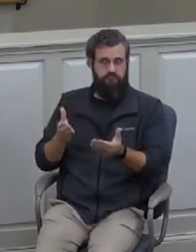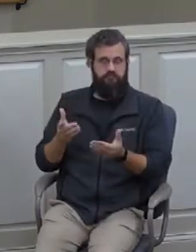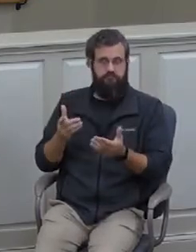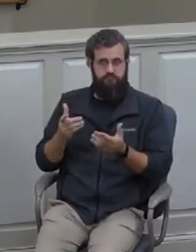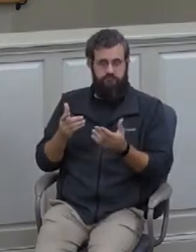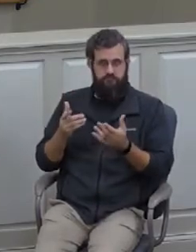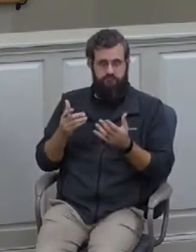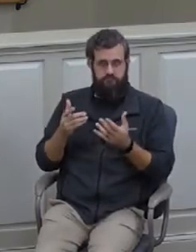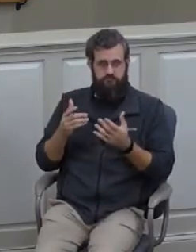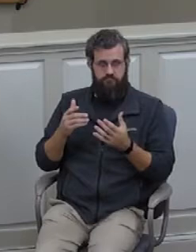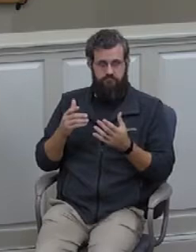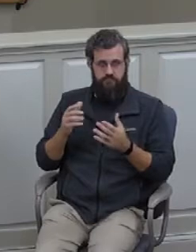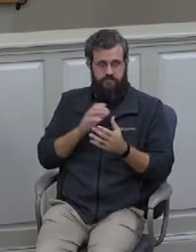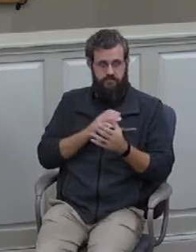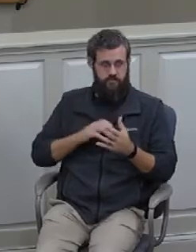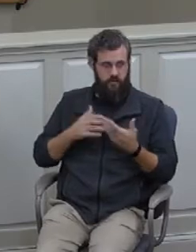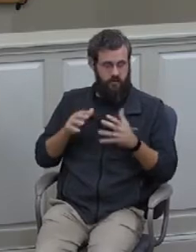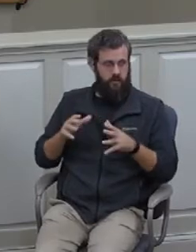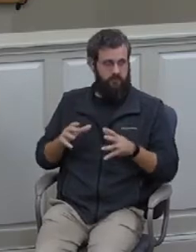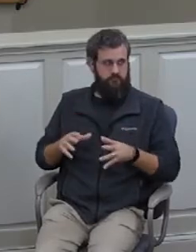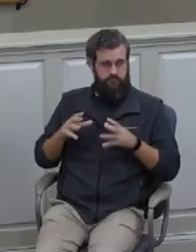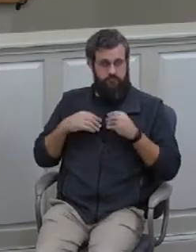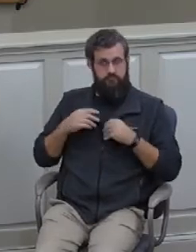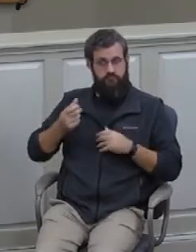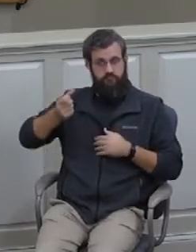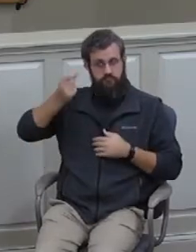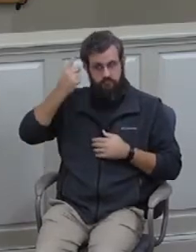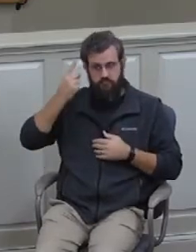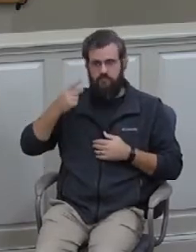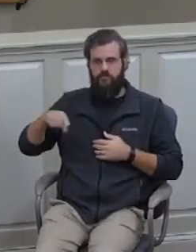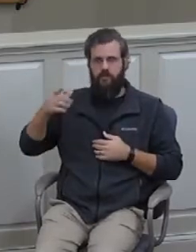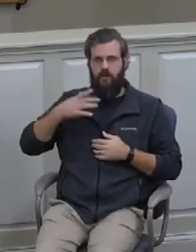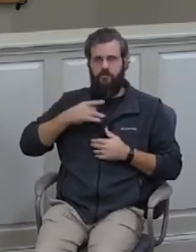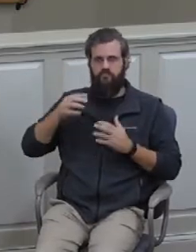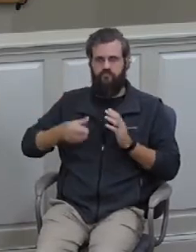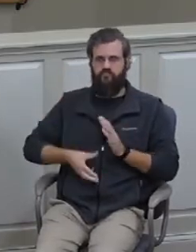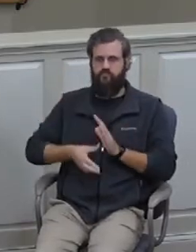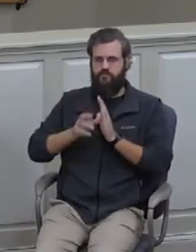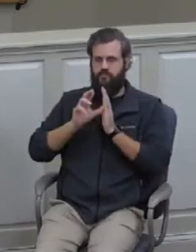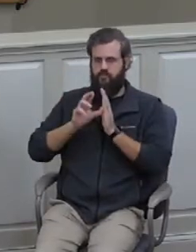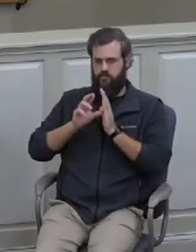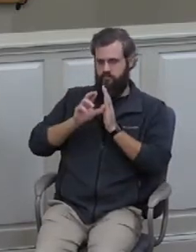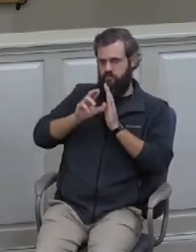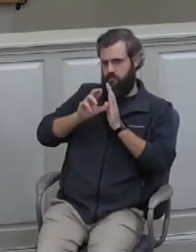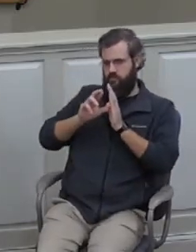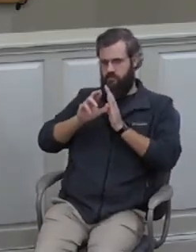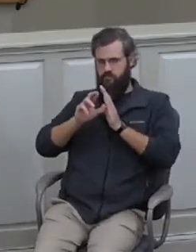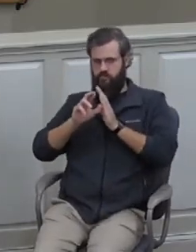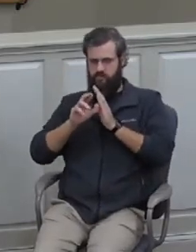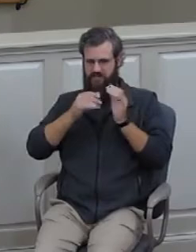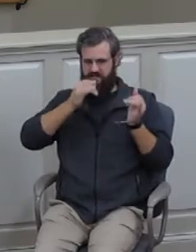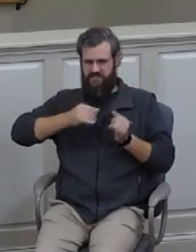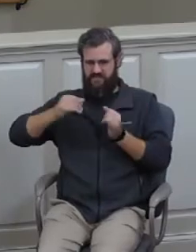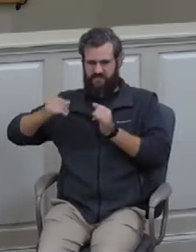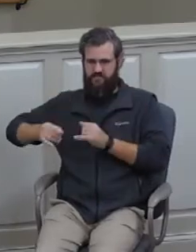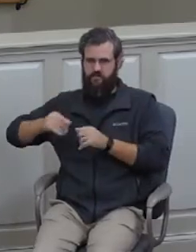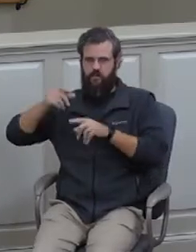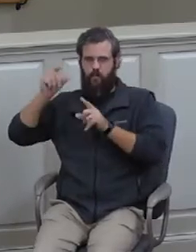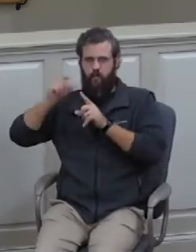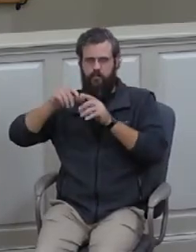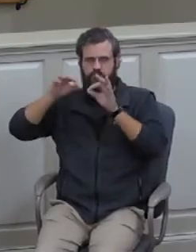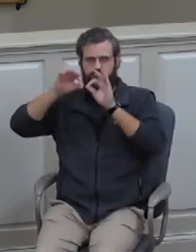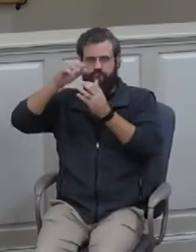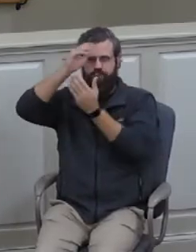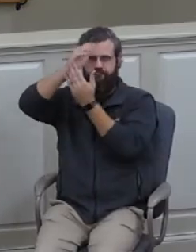essentially adopted by the city commission, with caveat that you would like to review individual listings on each sign